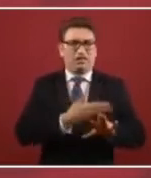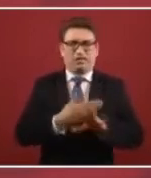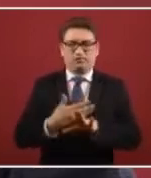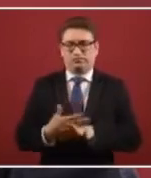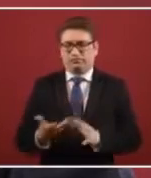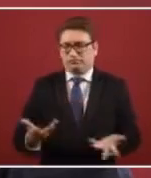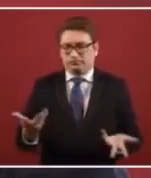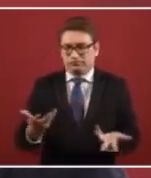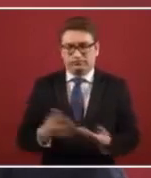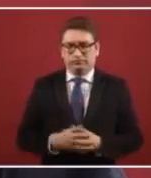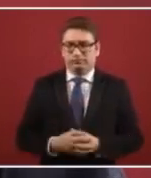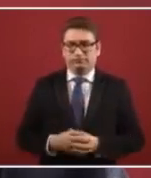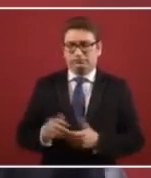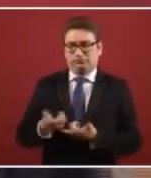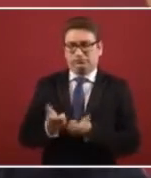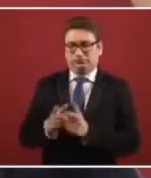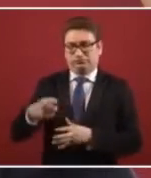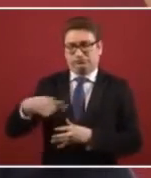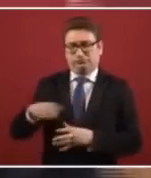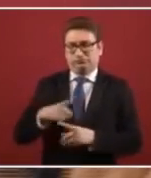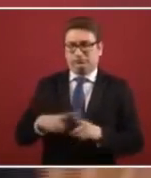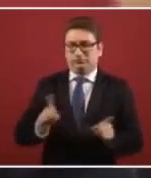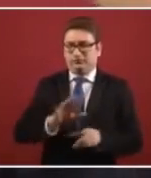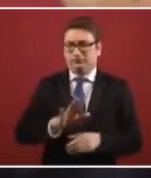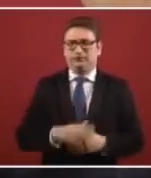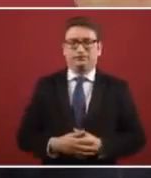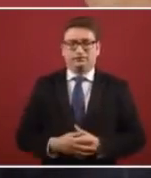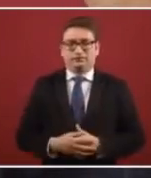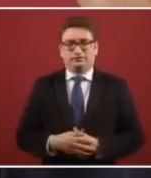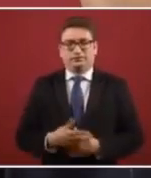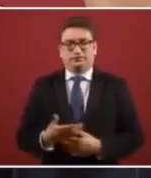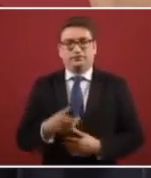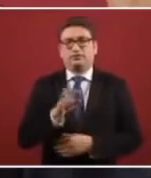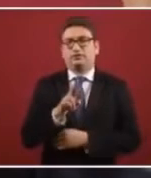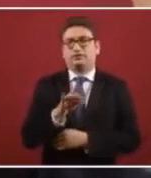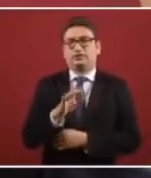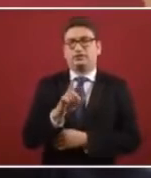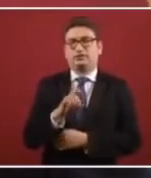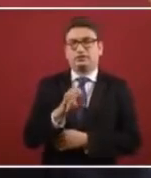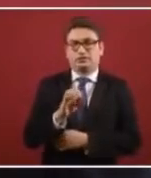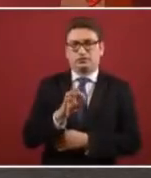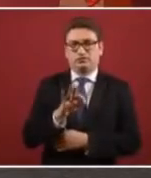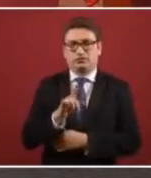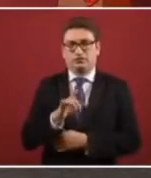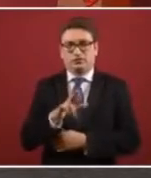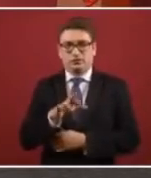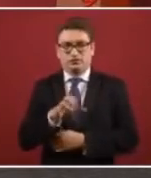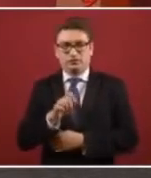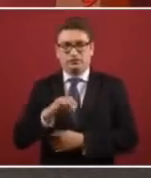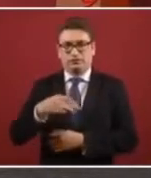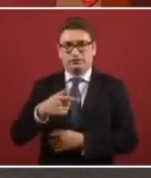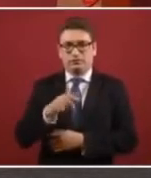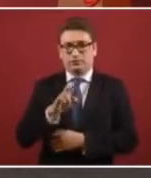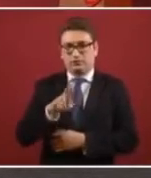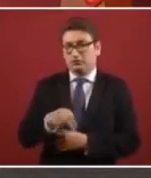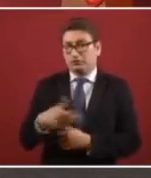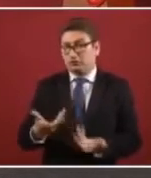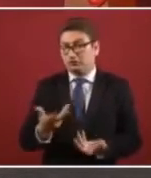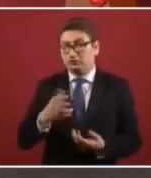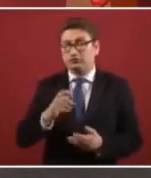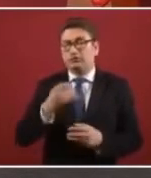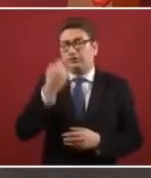anarchists here I can say imagine Ricardo Flores Magon